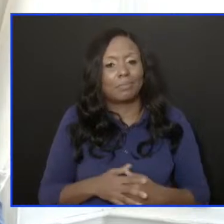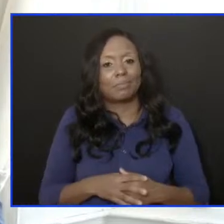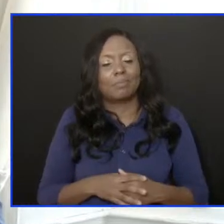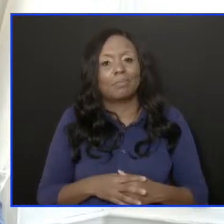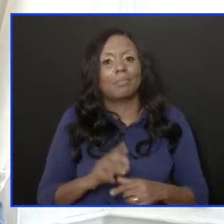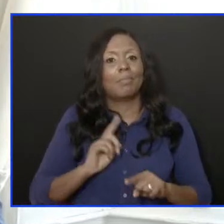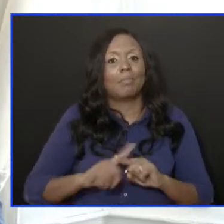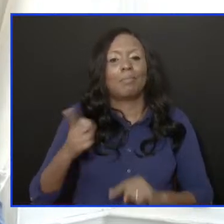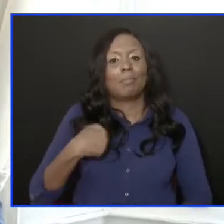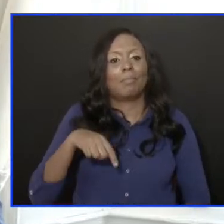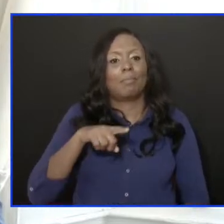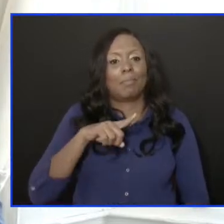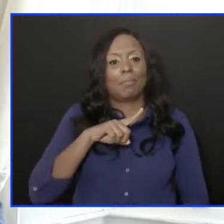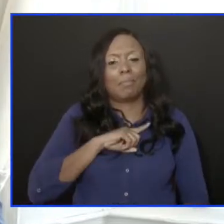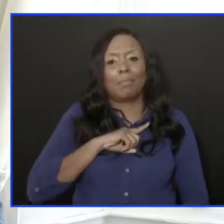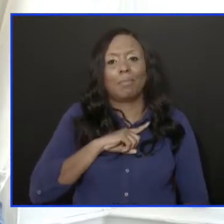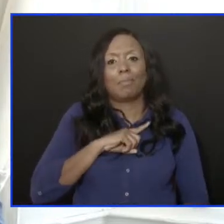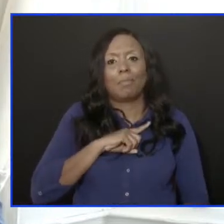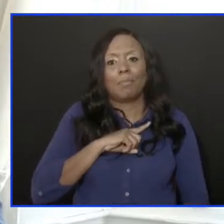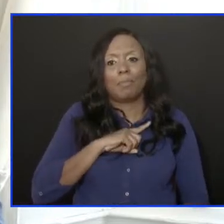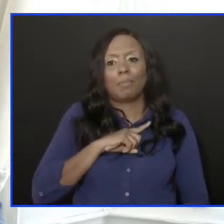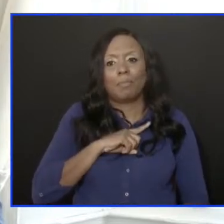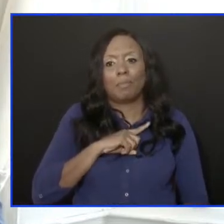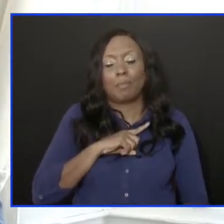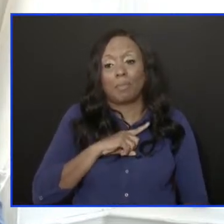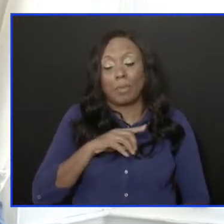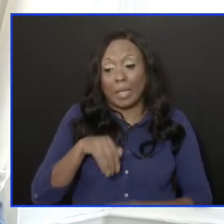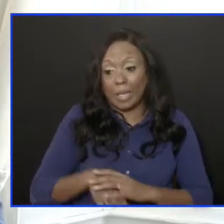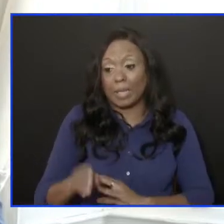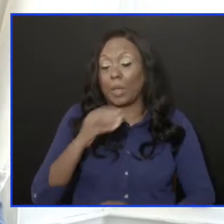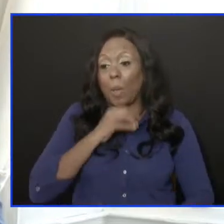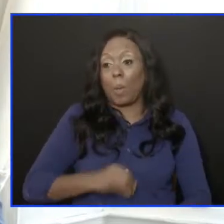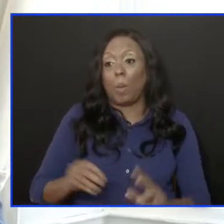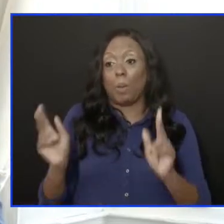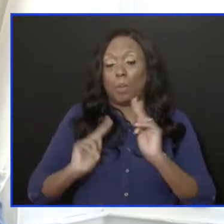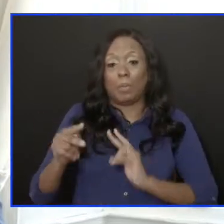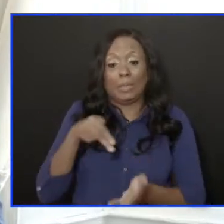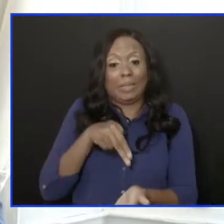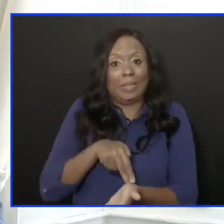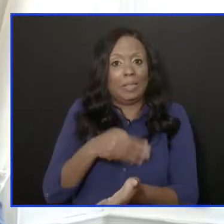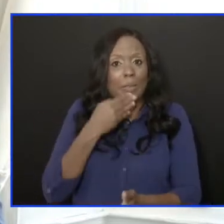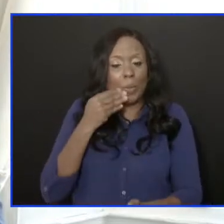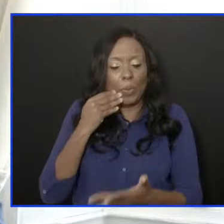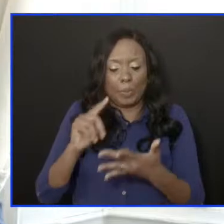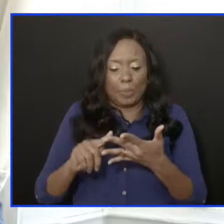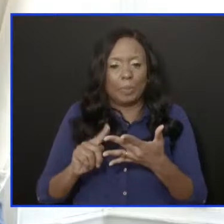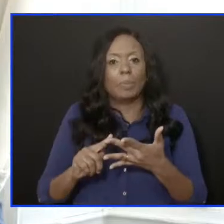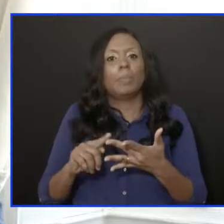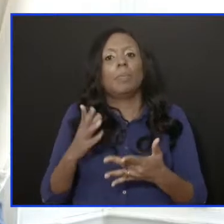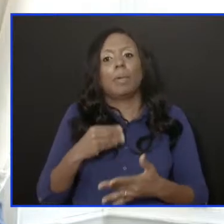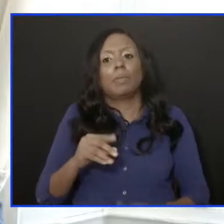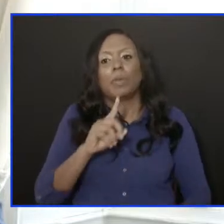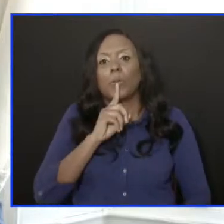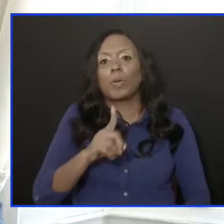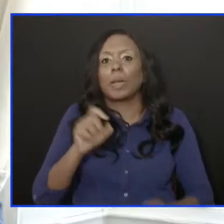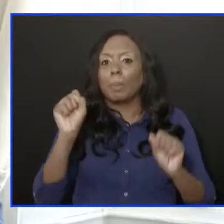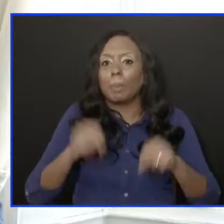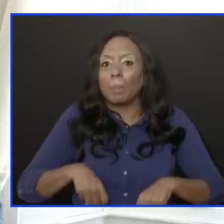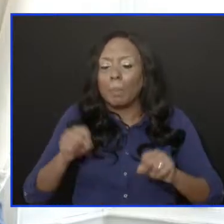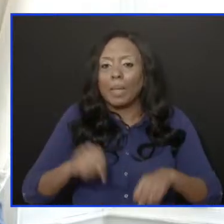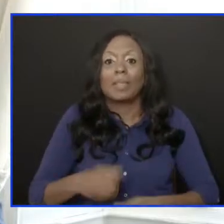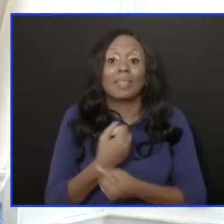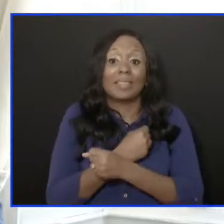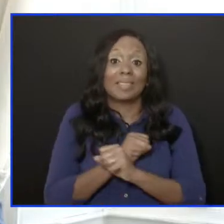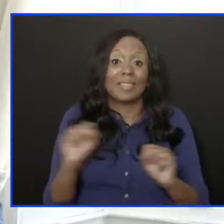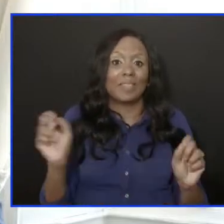save those elderly people in that nursing home, at both of those nursing homes. And I think that that certainly is a major feat. If you